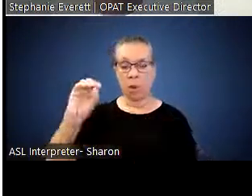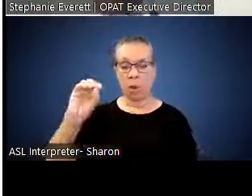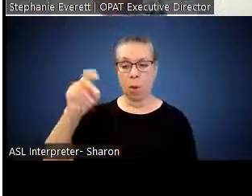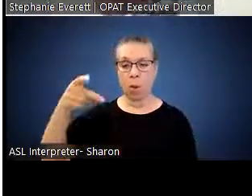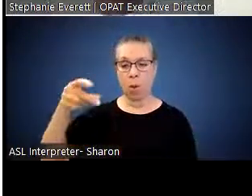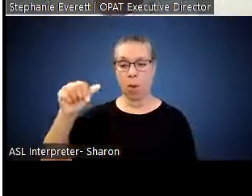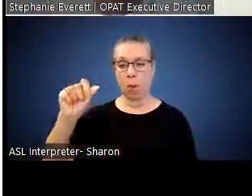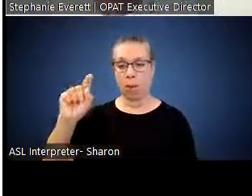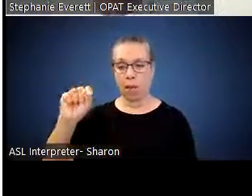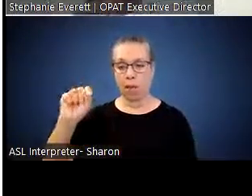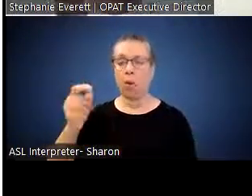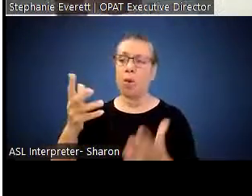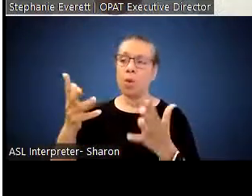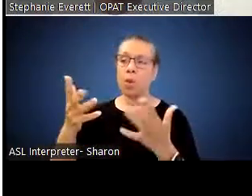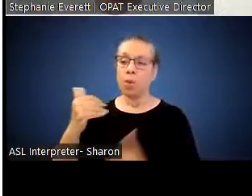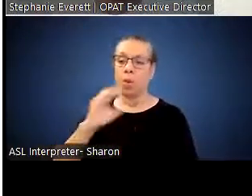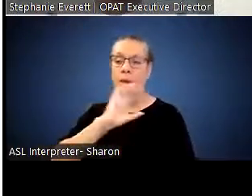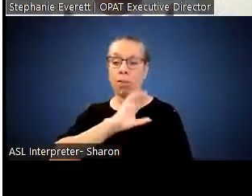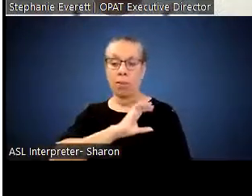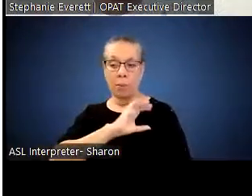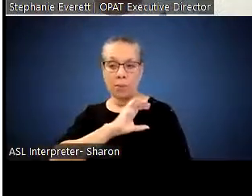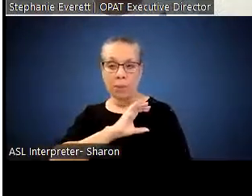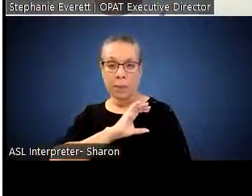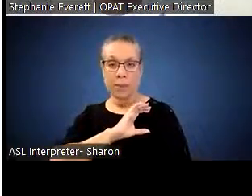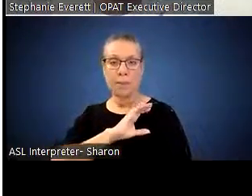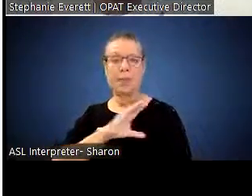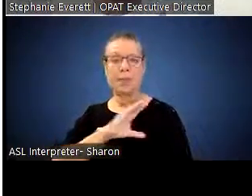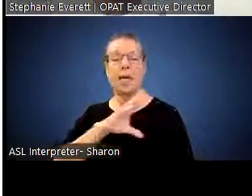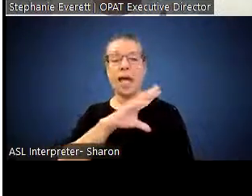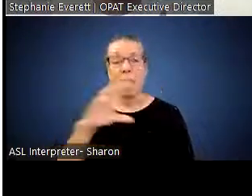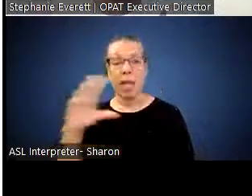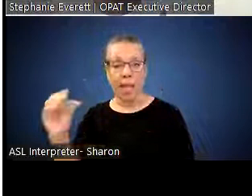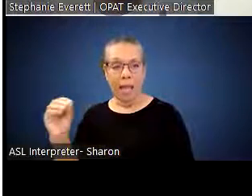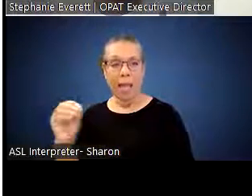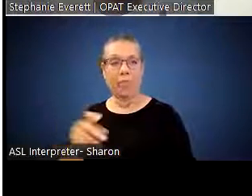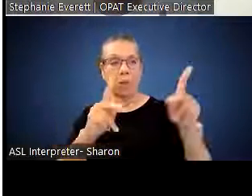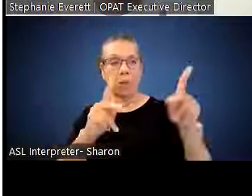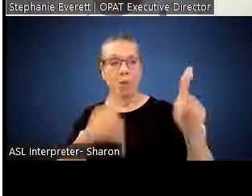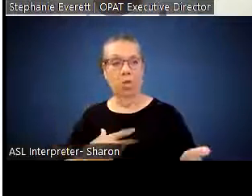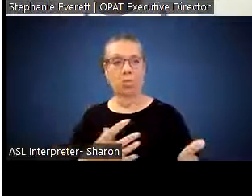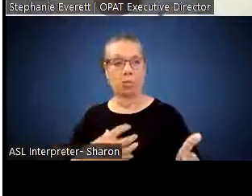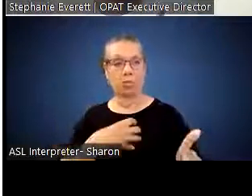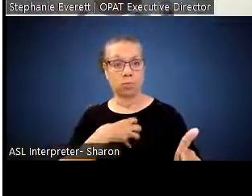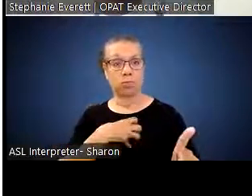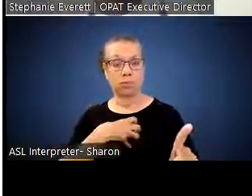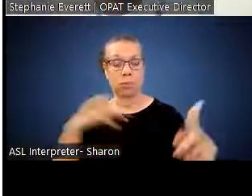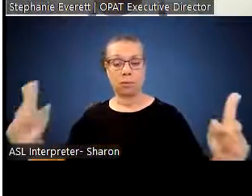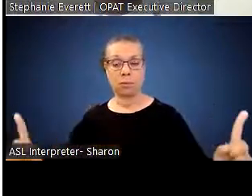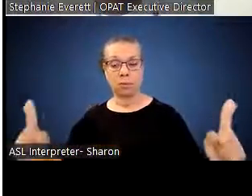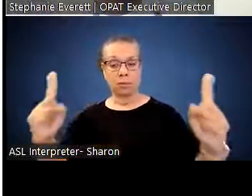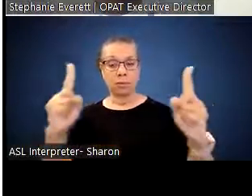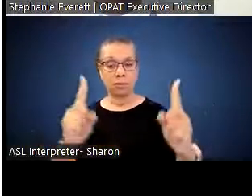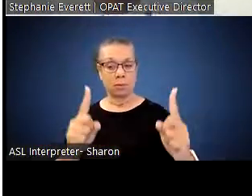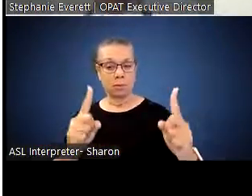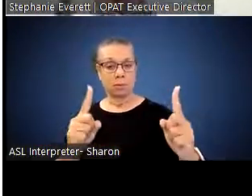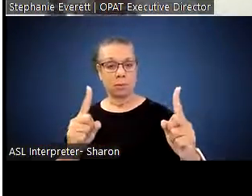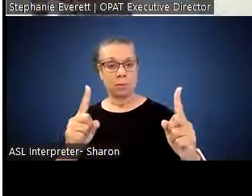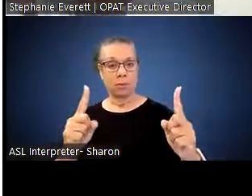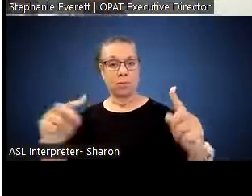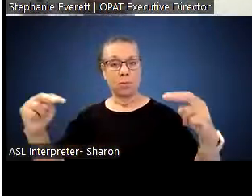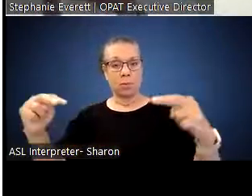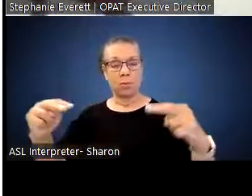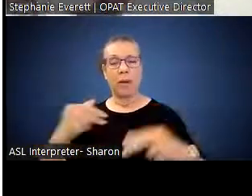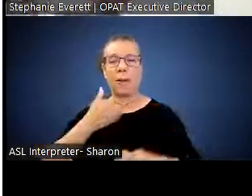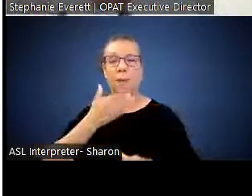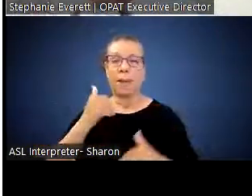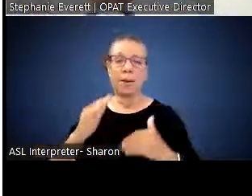get the police officer and the complainant to come together as a different avenue rather than a full